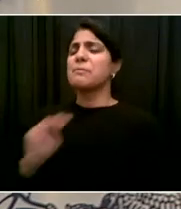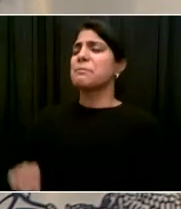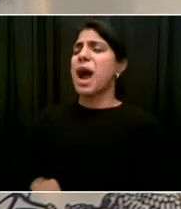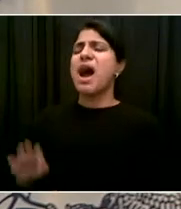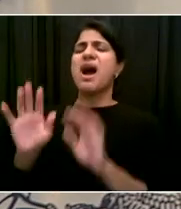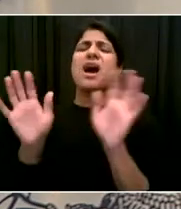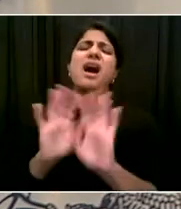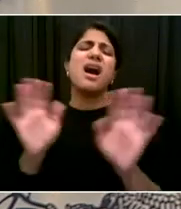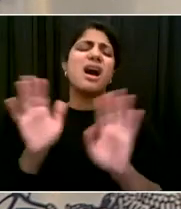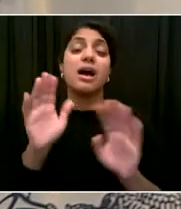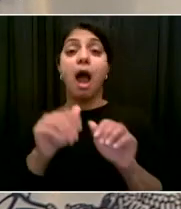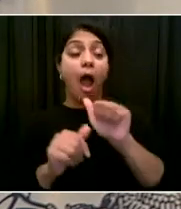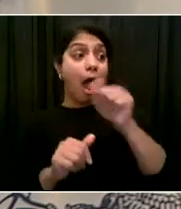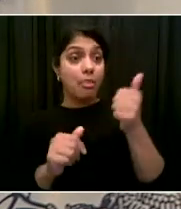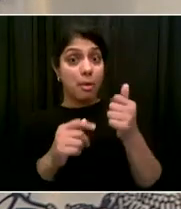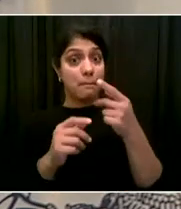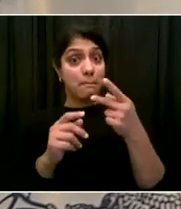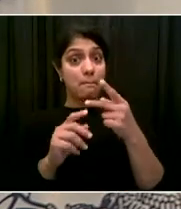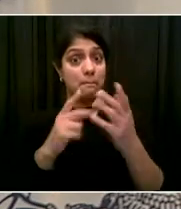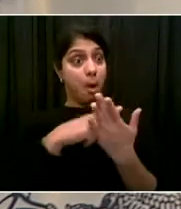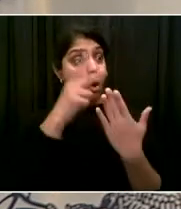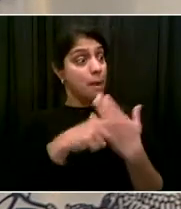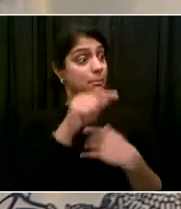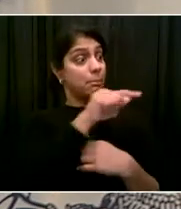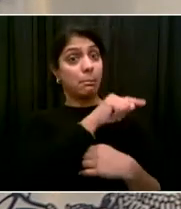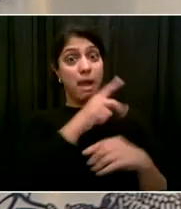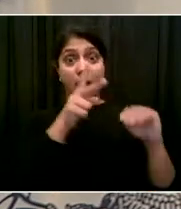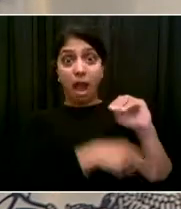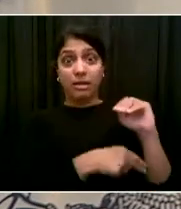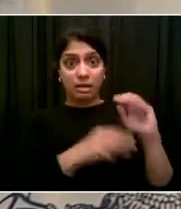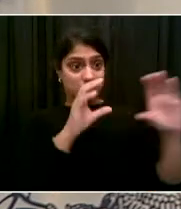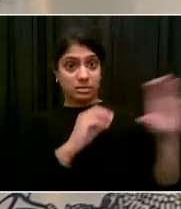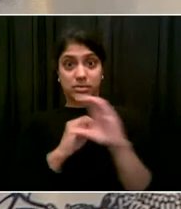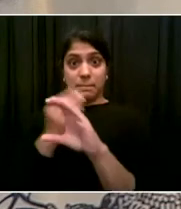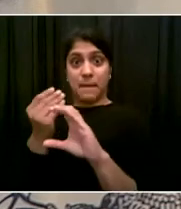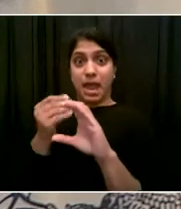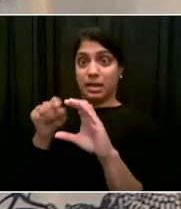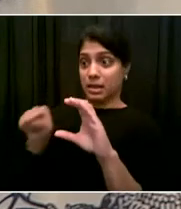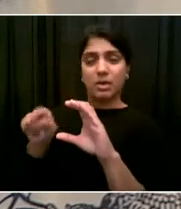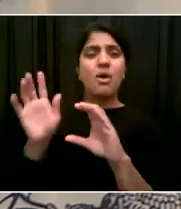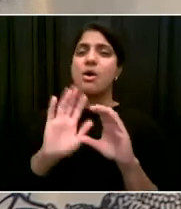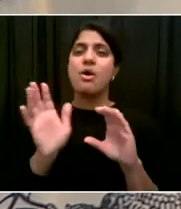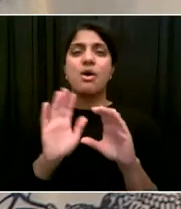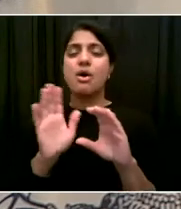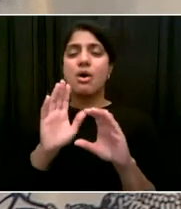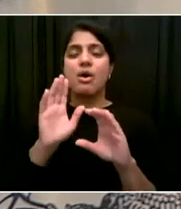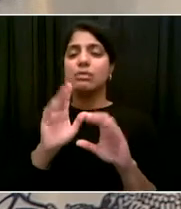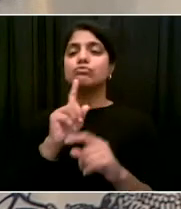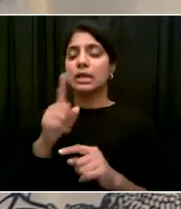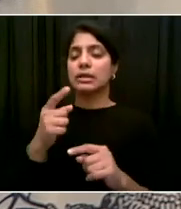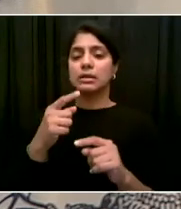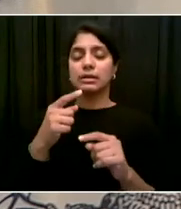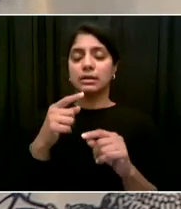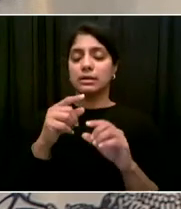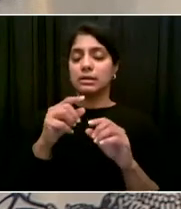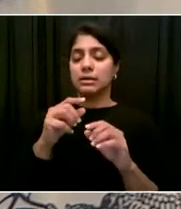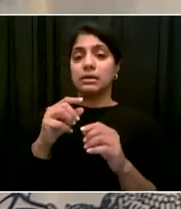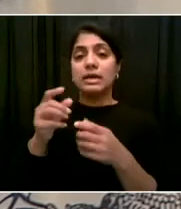to fight COVID first, because that opens up the door to recovery and everything else. So it will not affect any